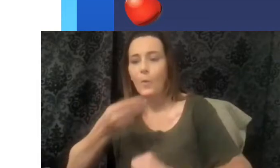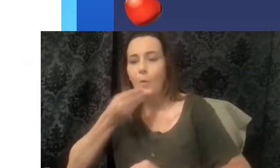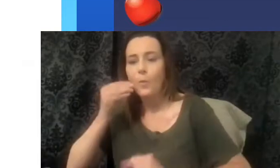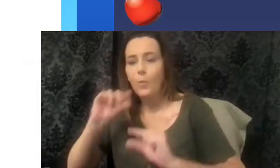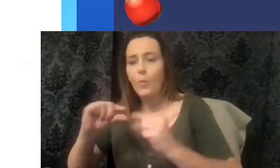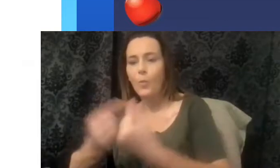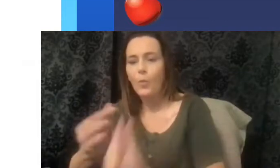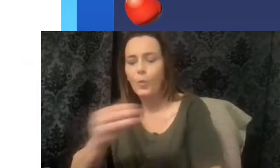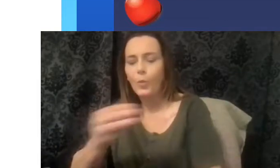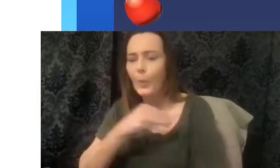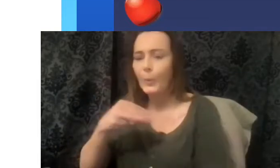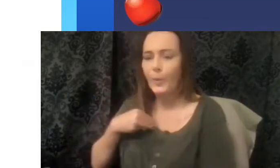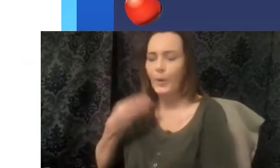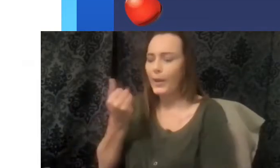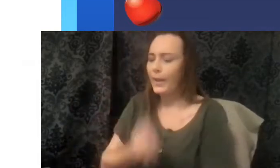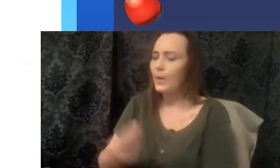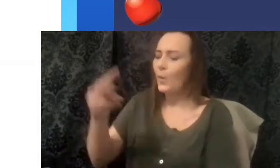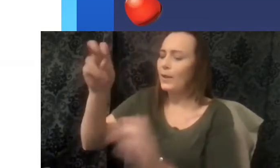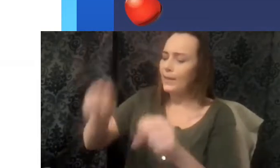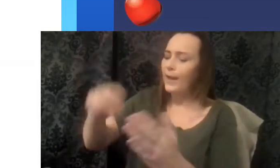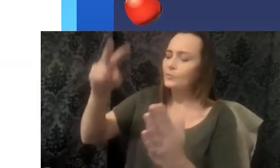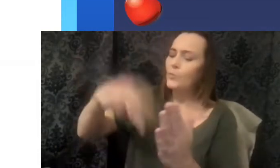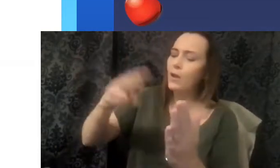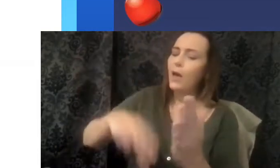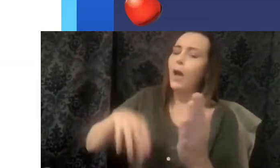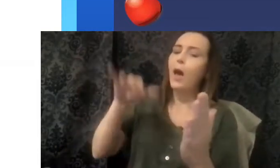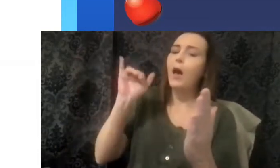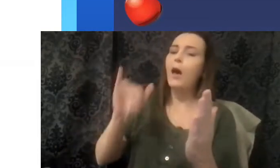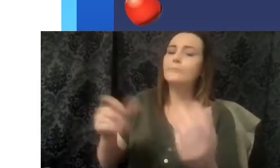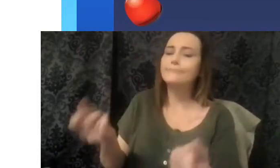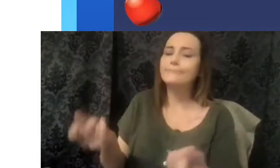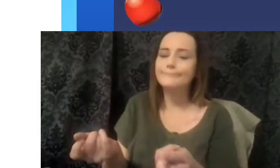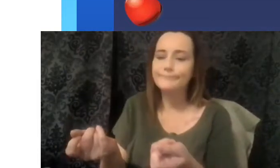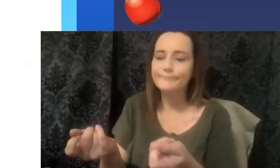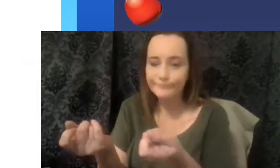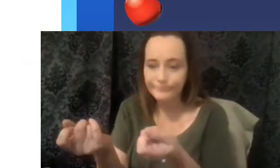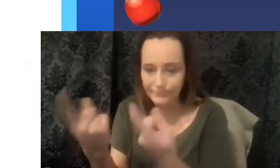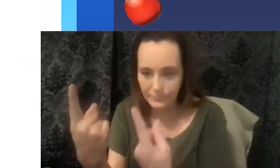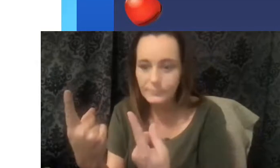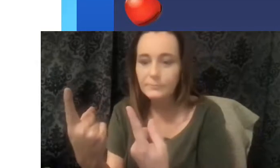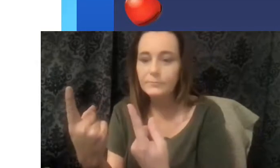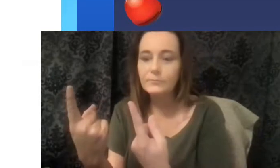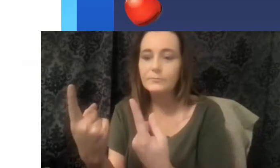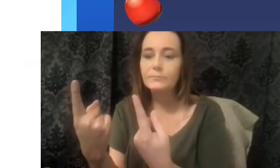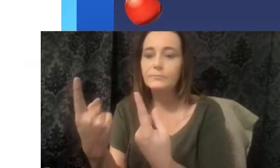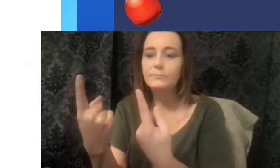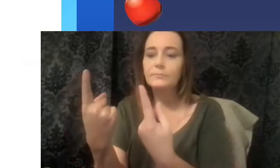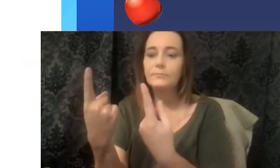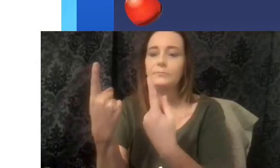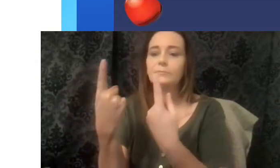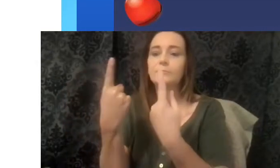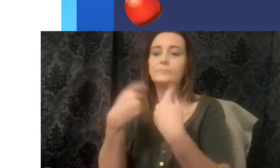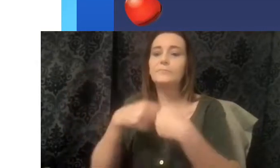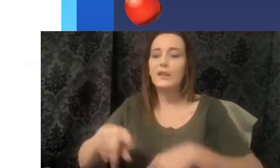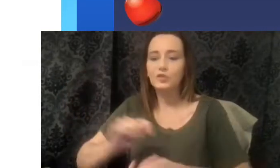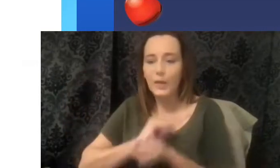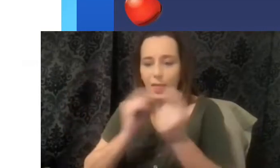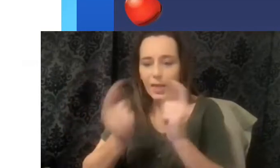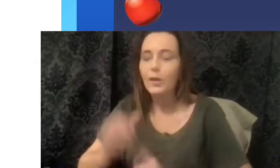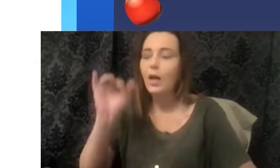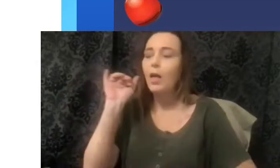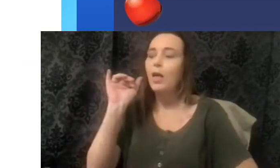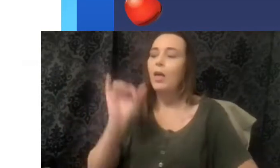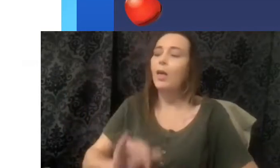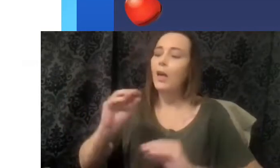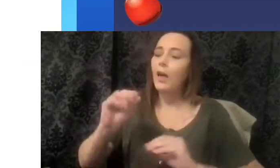or anyone can read that and can understand in a way that's translatable,